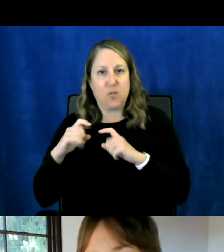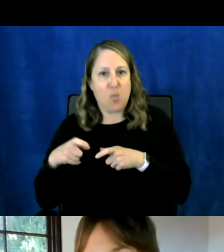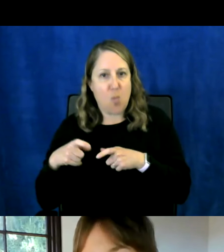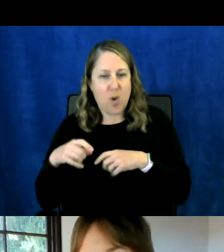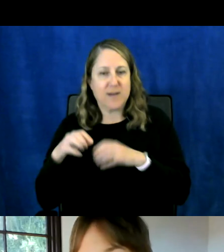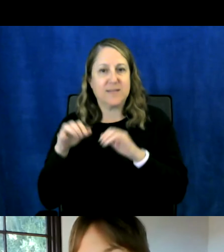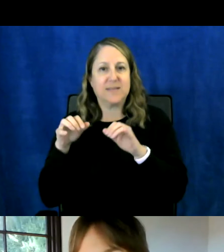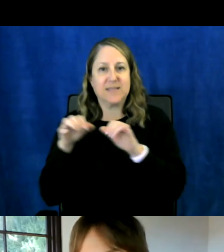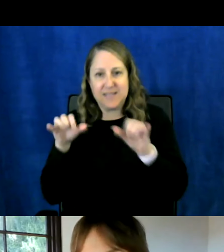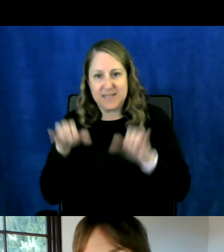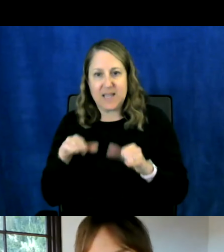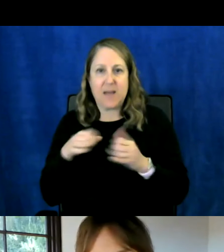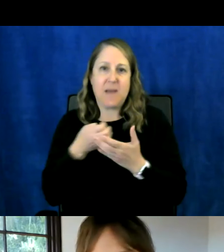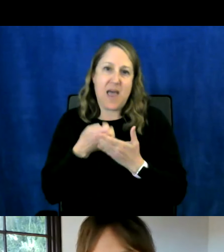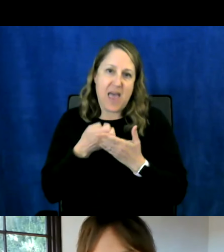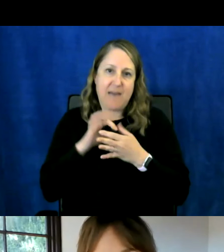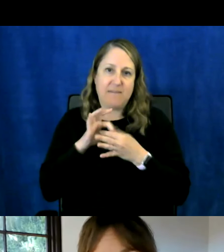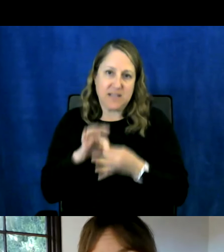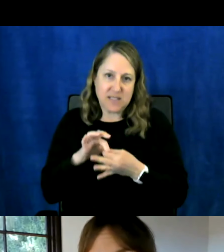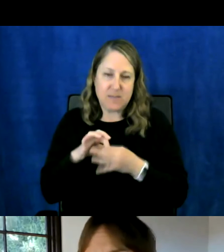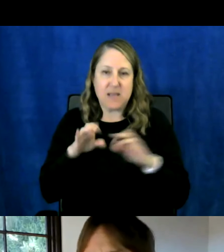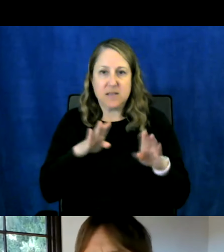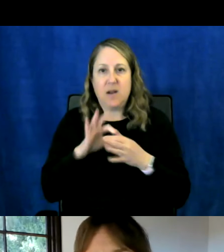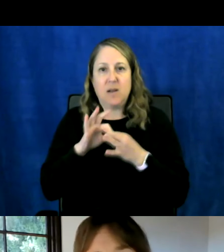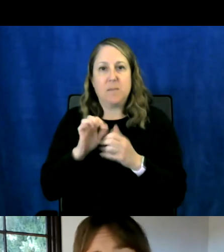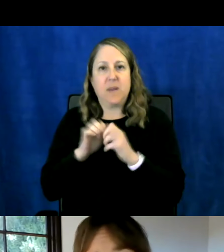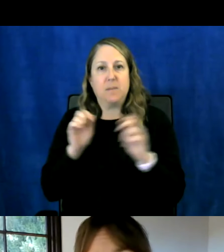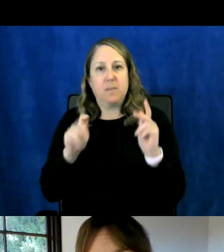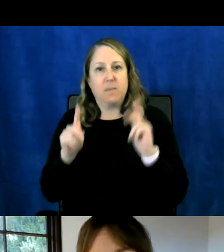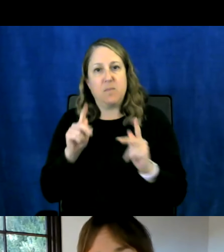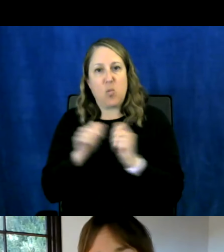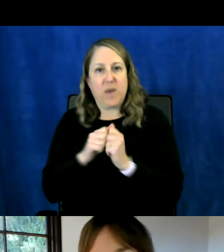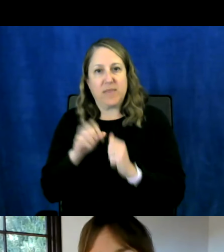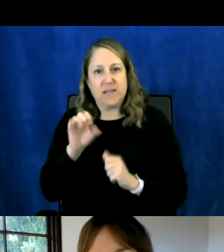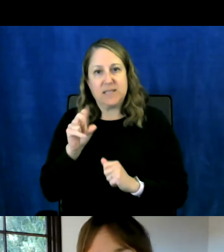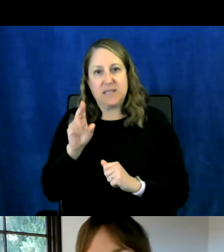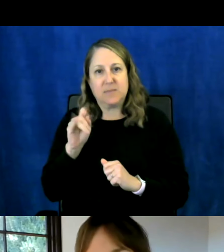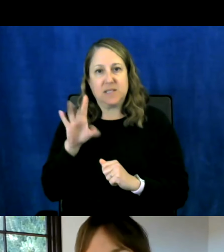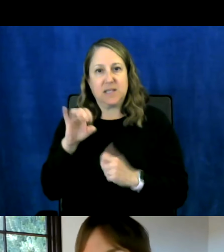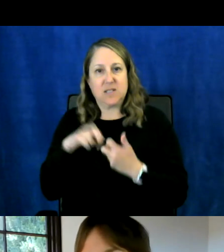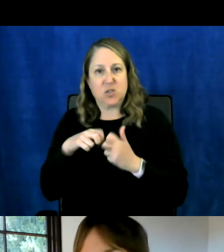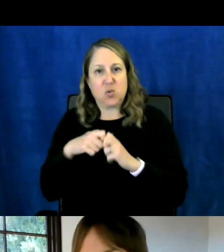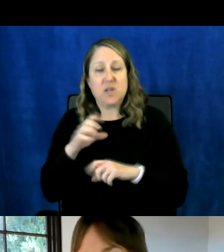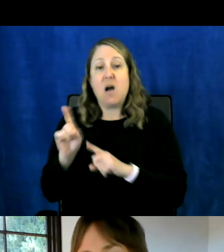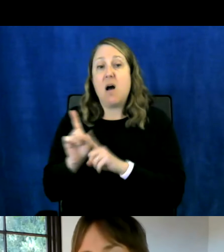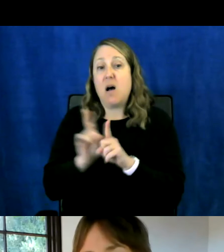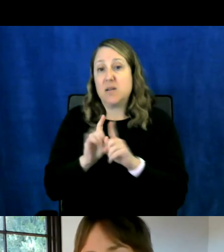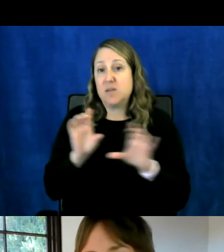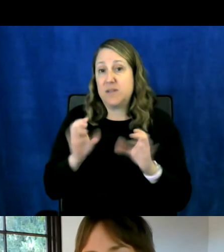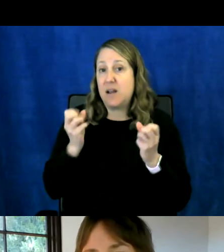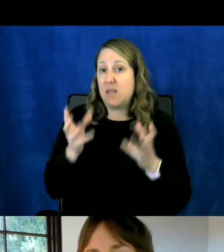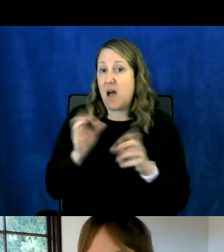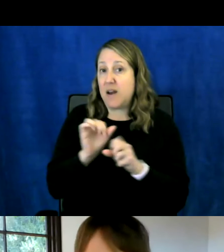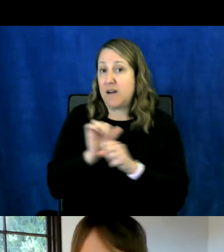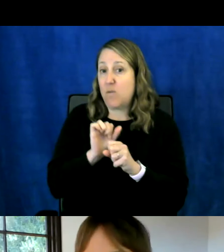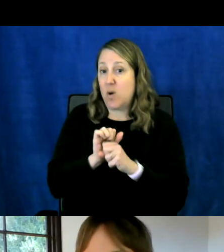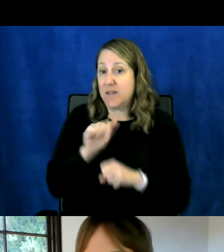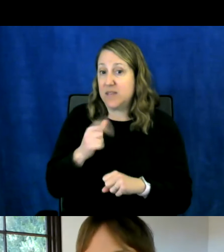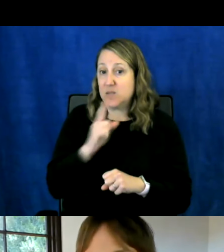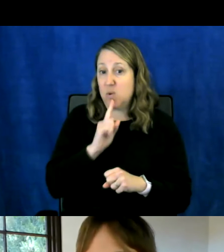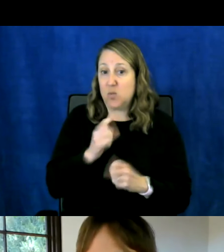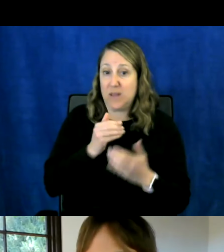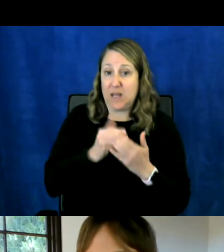practice around serving people with substance use disorders. And then we've also done a lot of work with our, this one happens to be near and dear to my heart. I worked